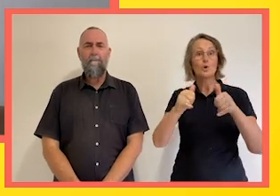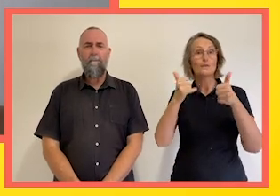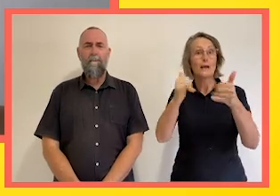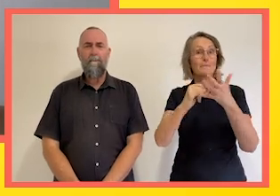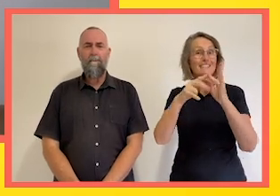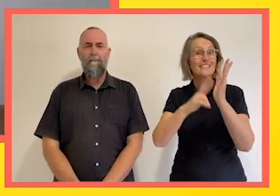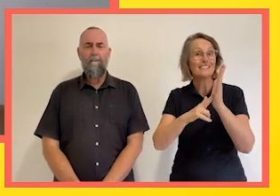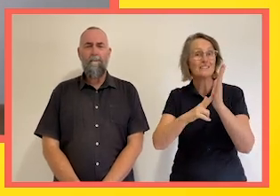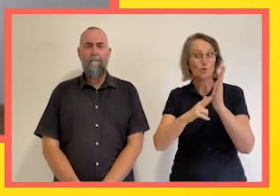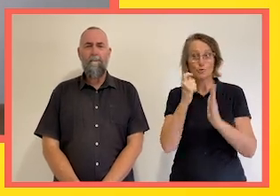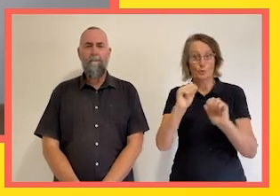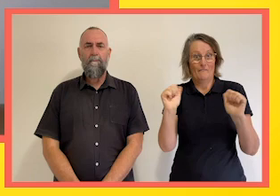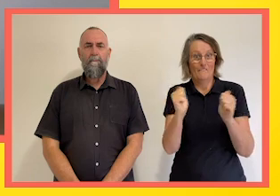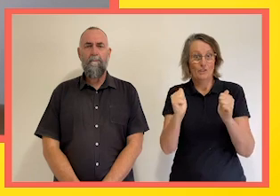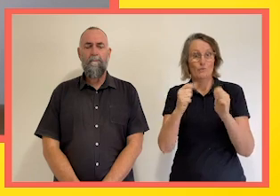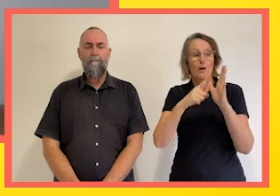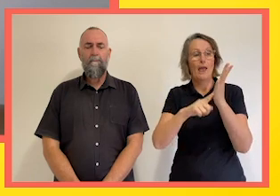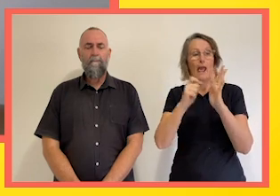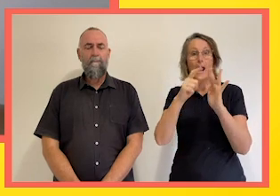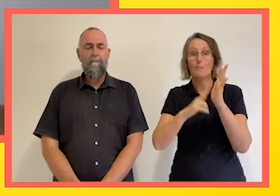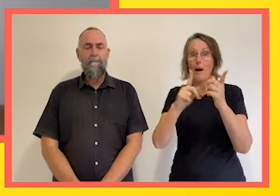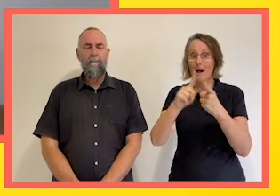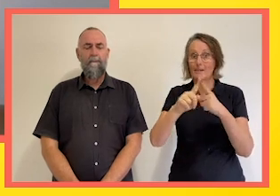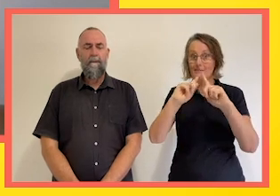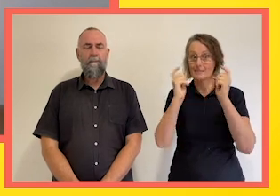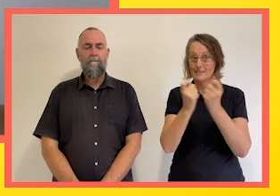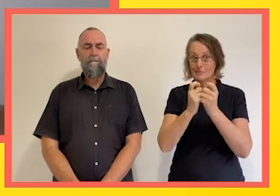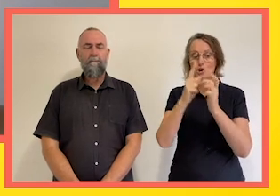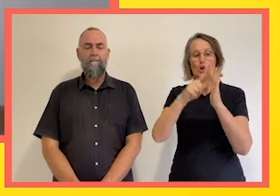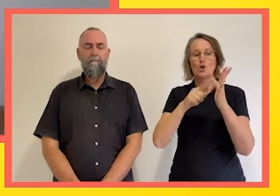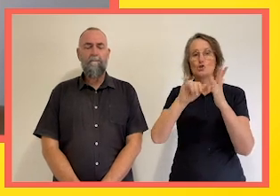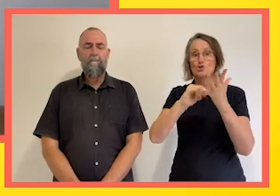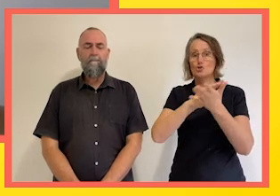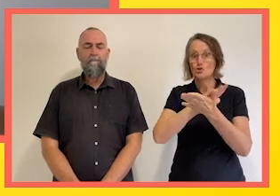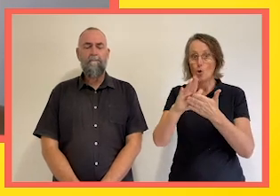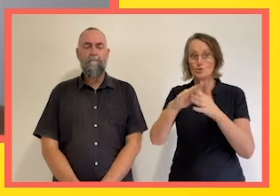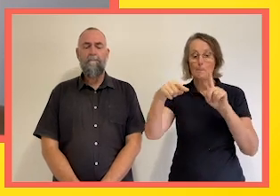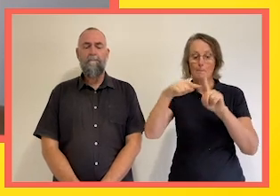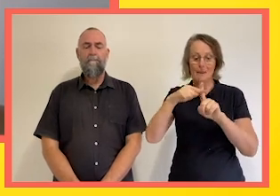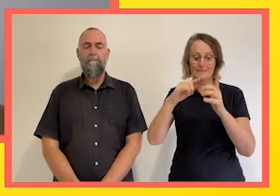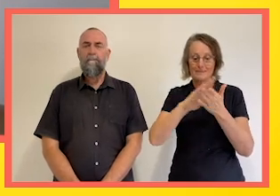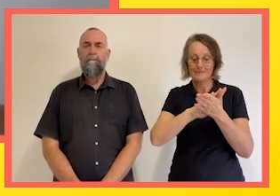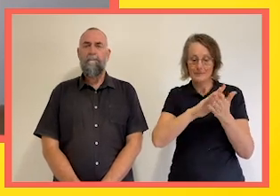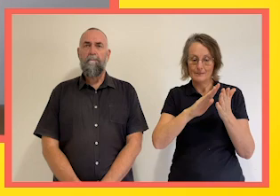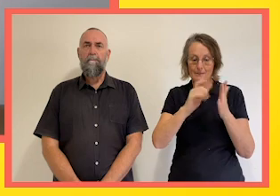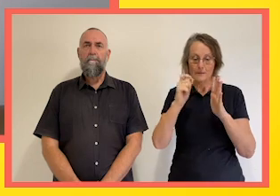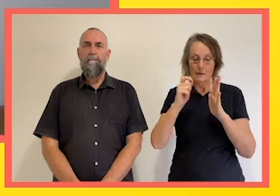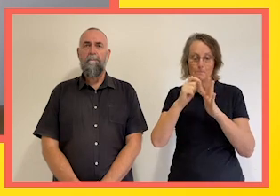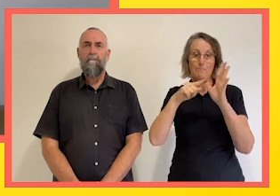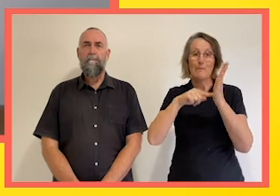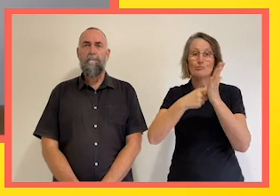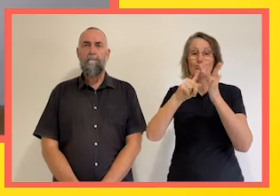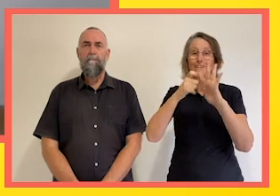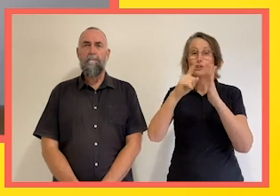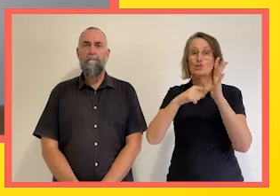to a close for our para-alpine team, Josh Chuka-Hanlon and Patrick Jensen with guide Ethan Jackson competing